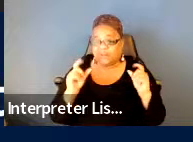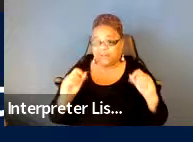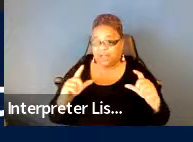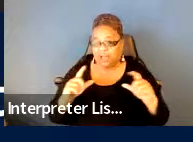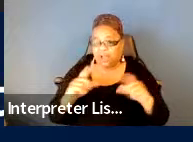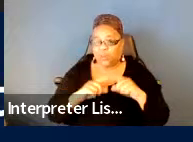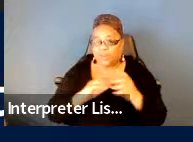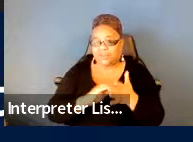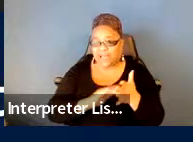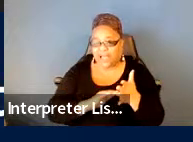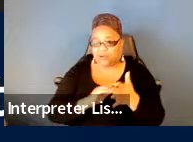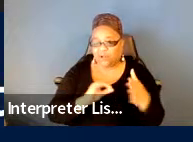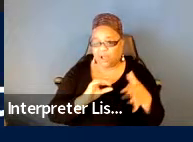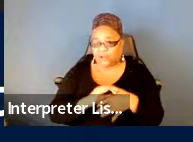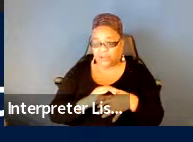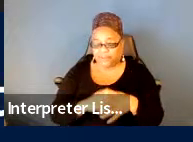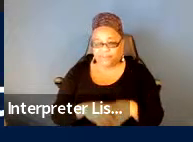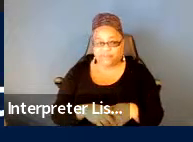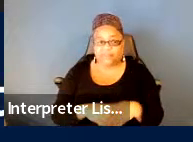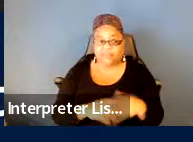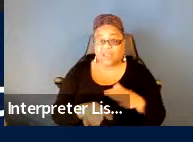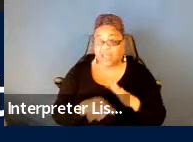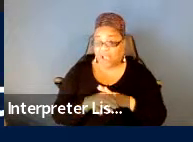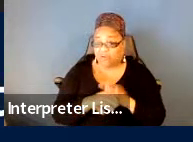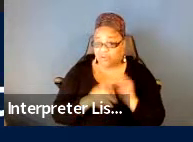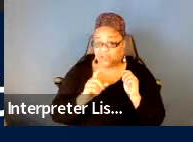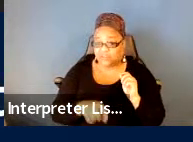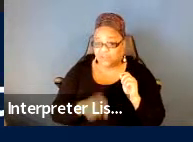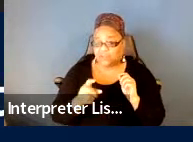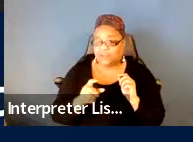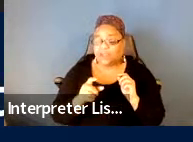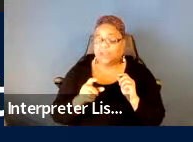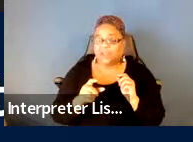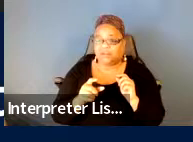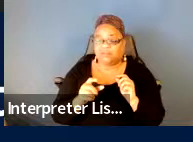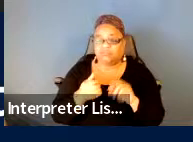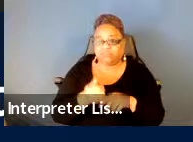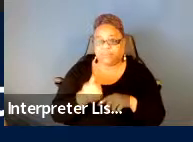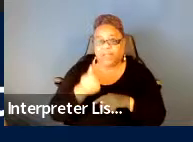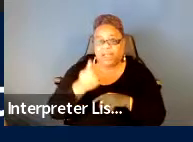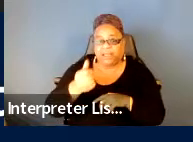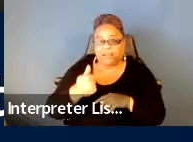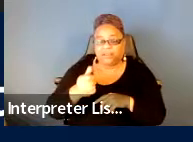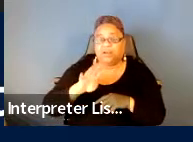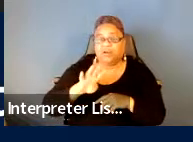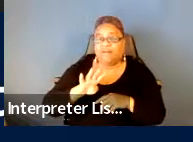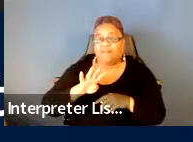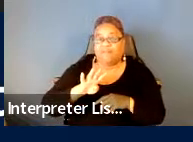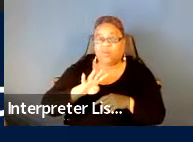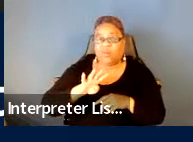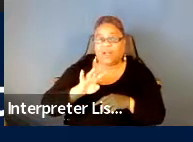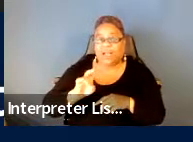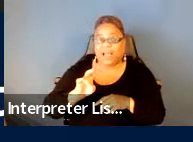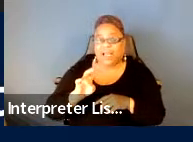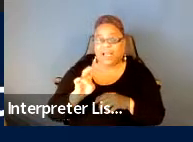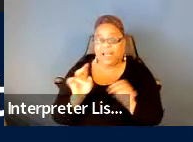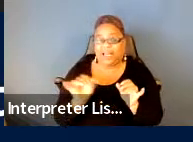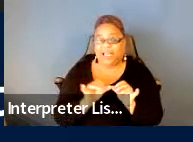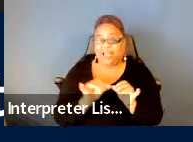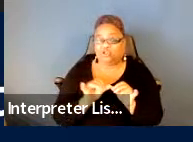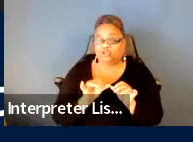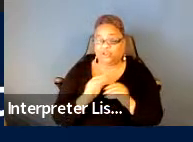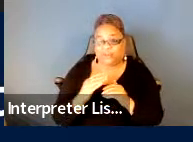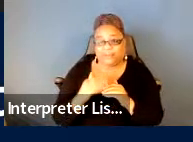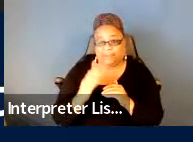Tactile characters on signs must be located 48 inches minimum above the finished floor, measured from the baseline